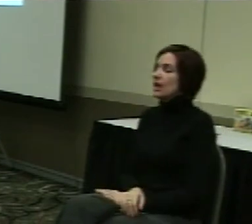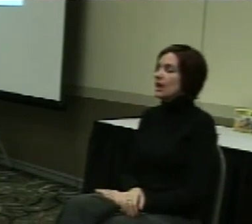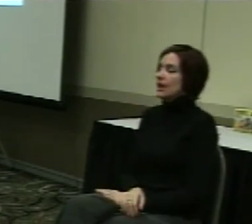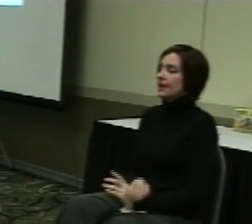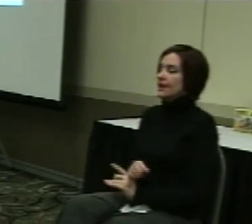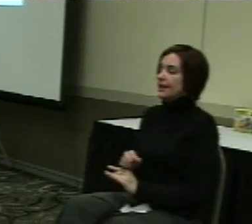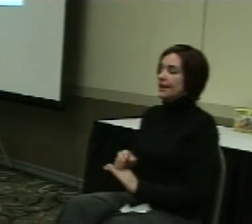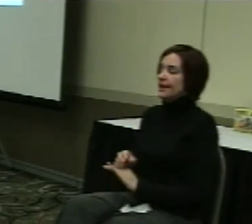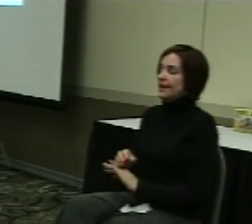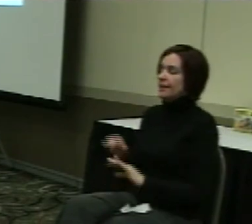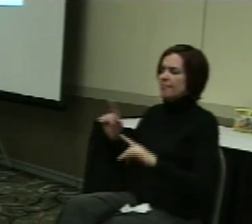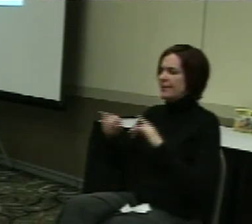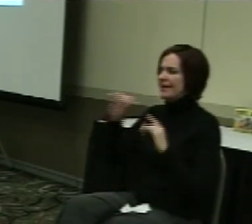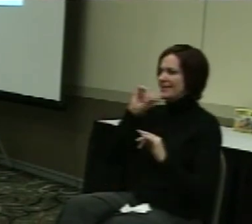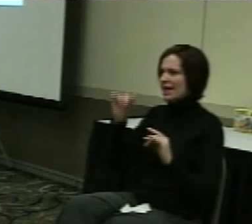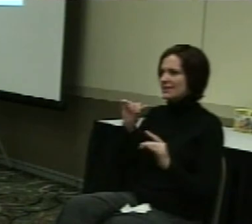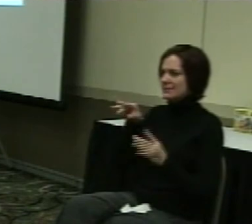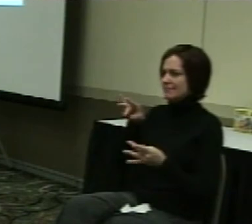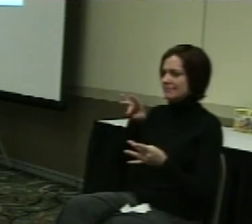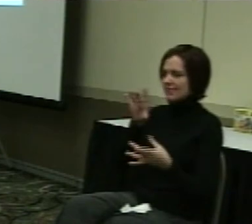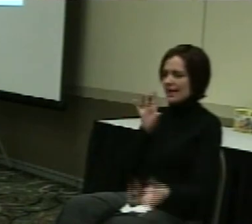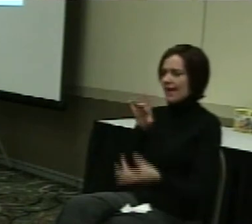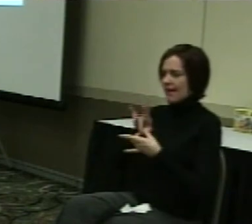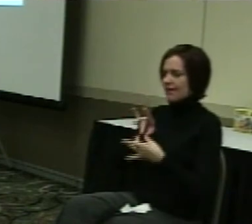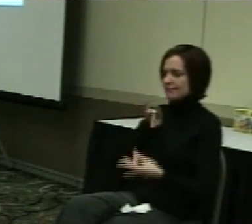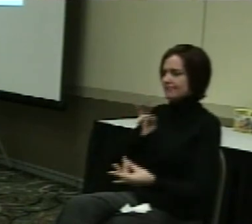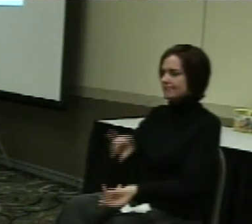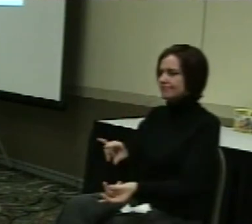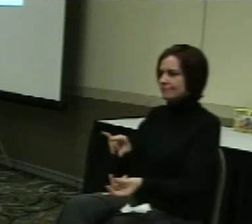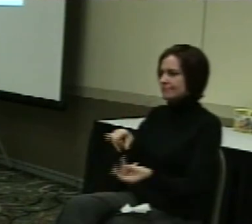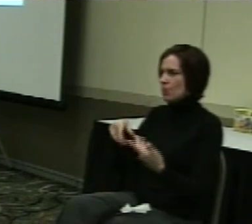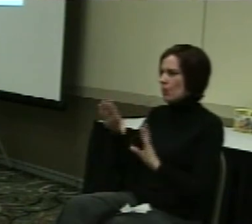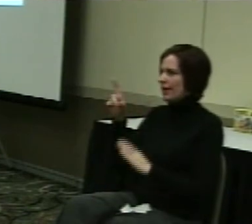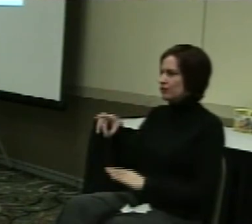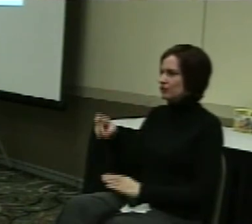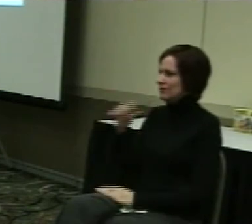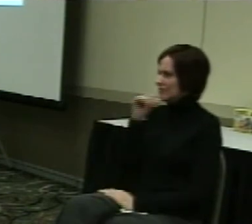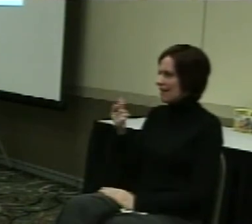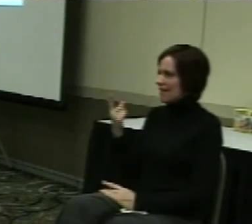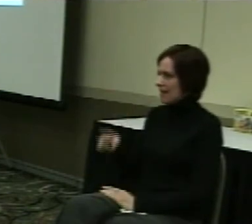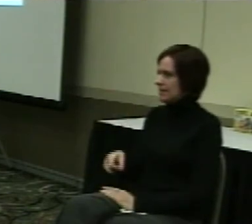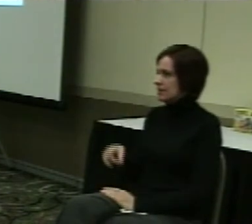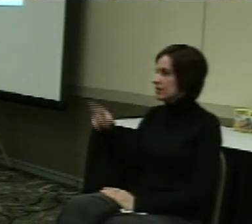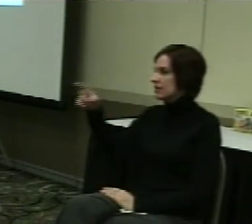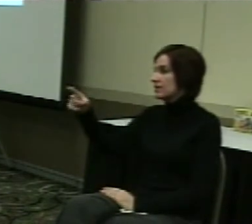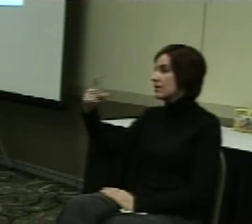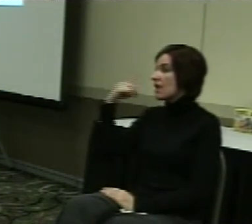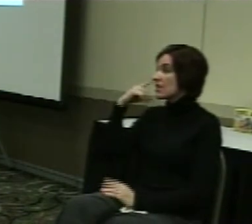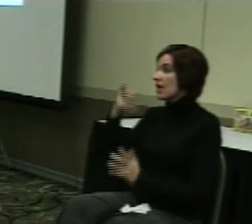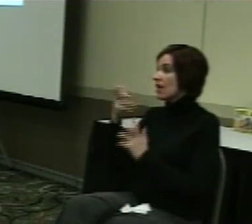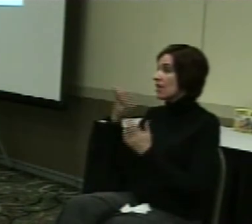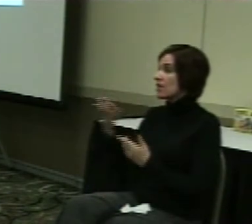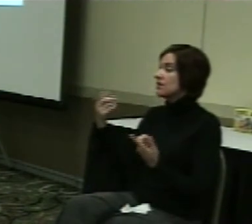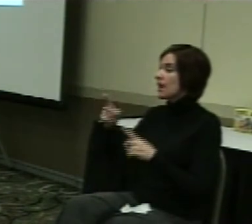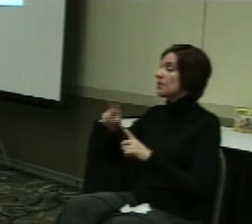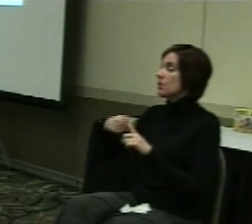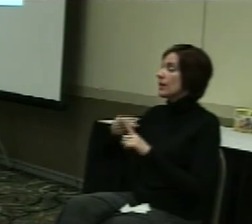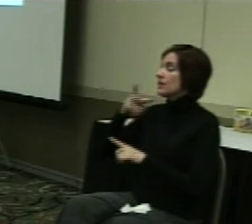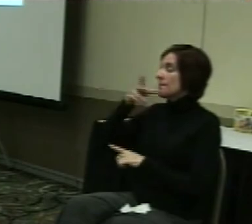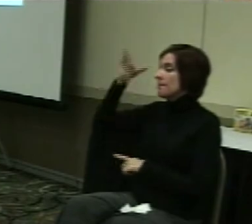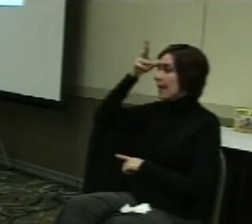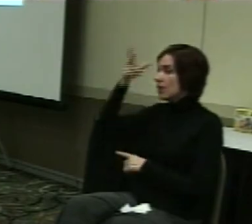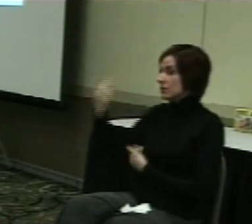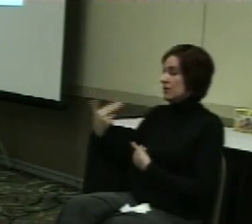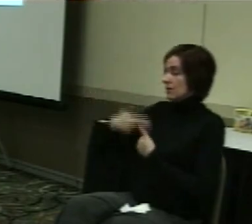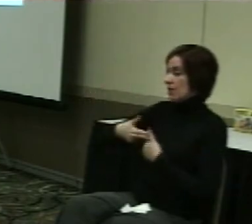coming together the way it needs to come together. Does that happen? I think a lot matters when the parents are on board or not. If